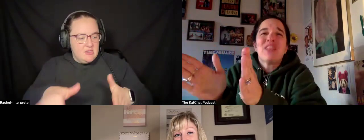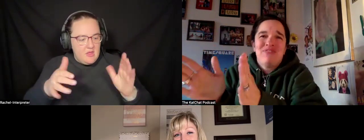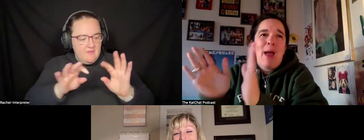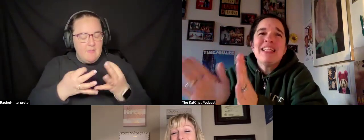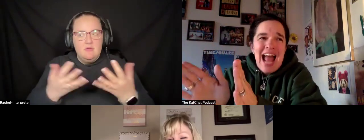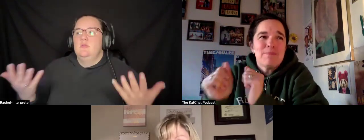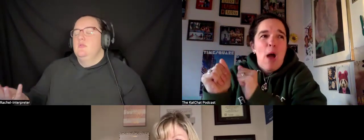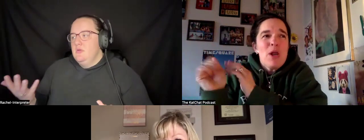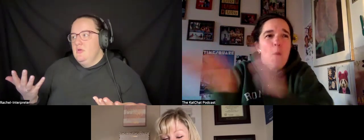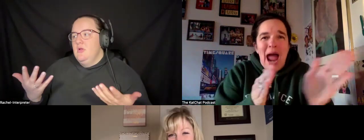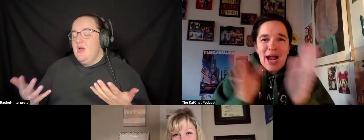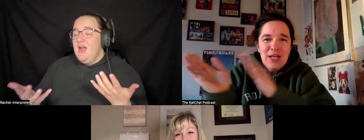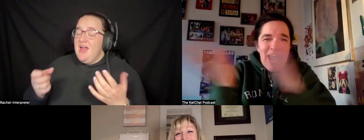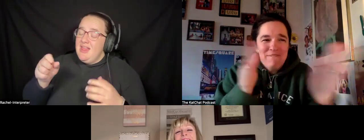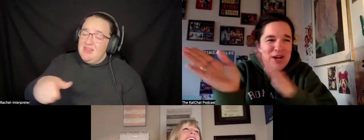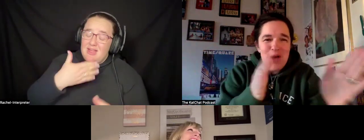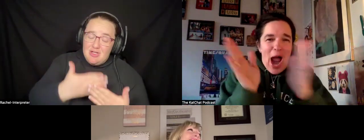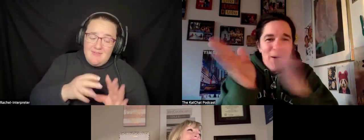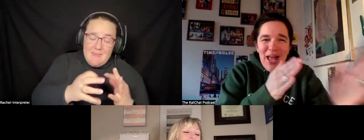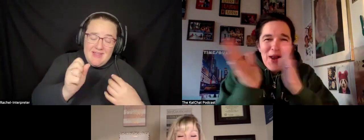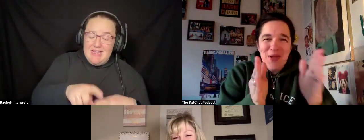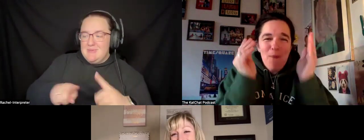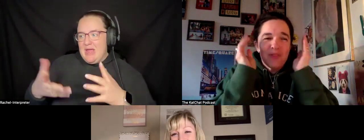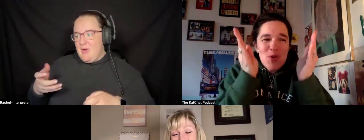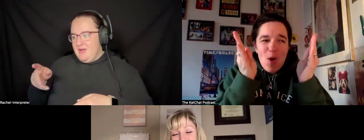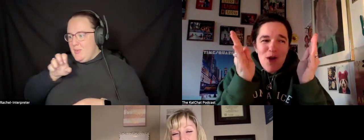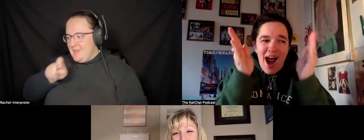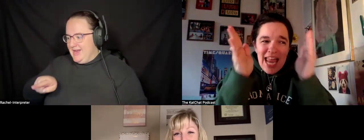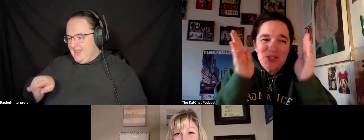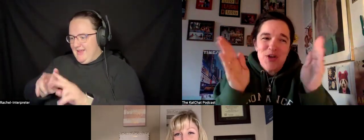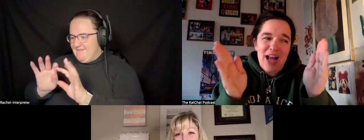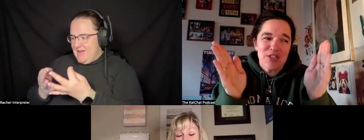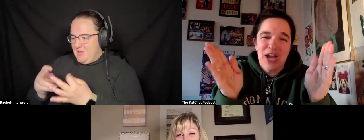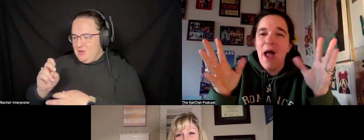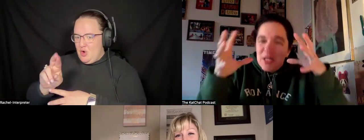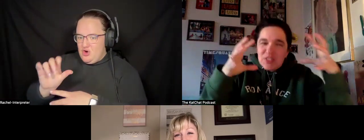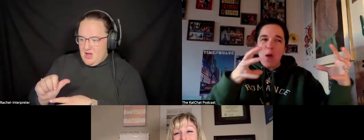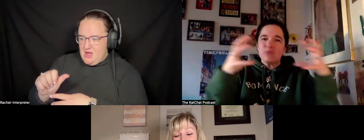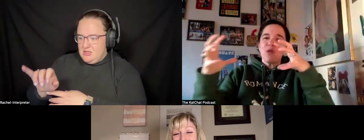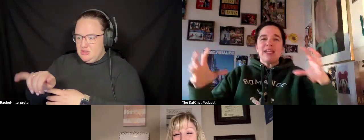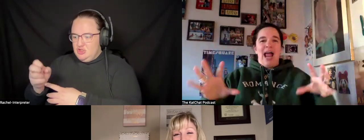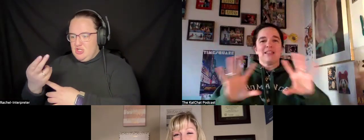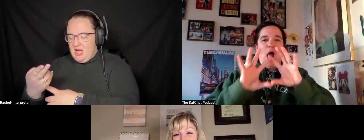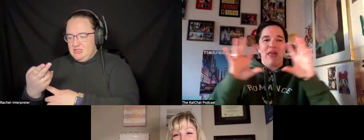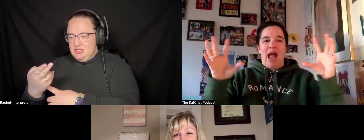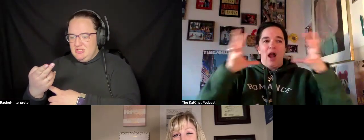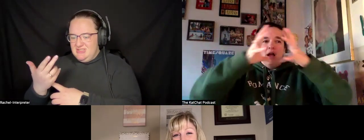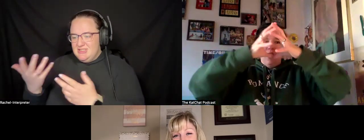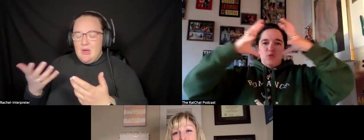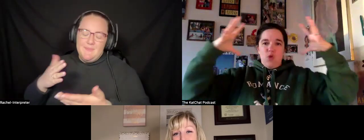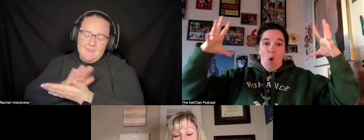I love the family left, but I want to go back and figure out, with Nora and Josh. So really nice how